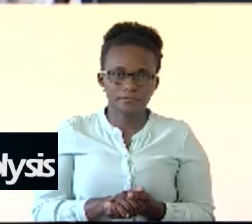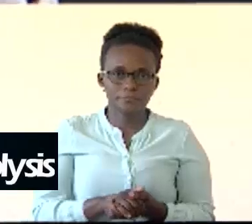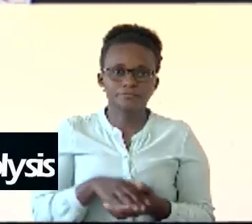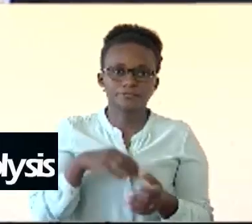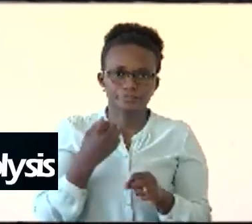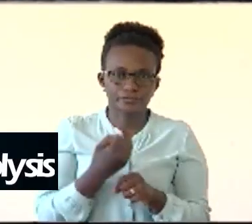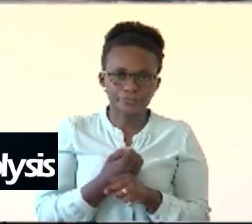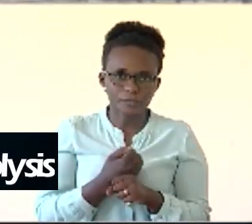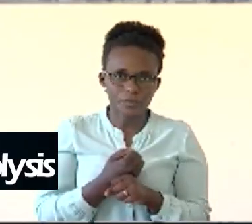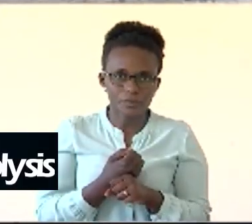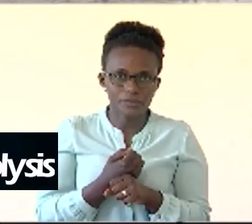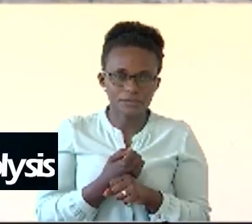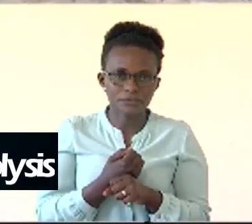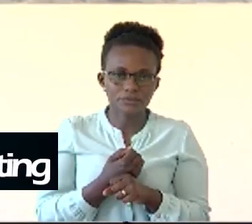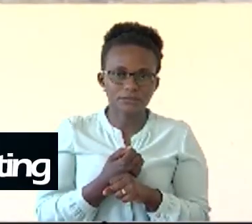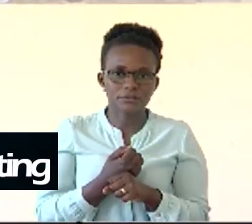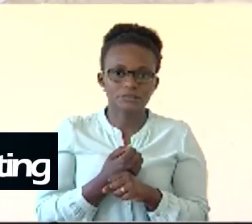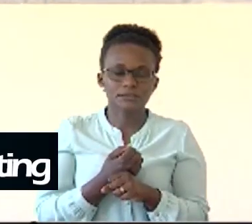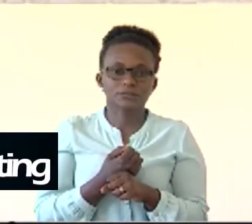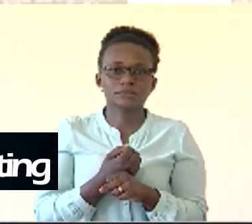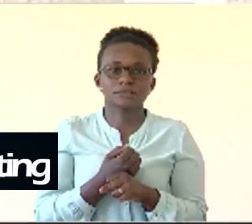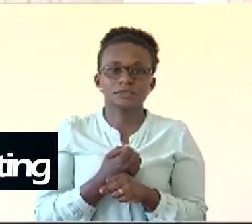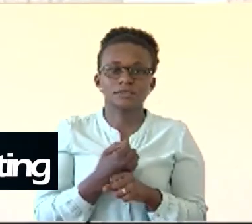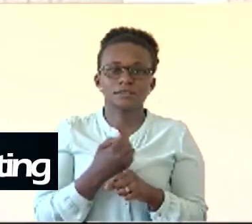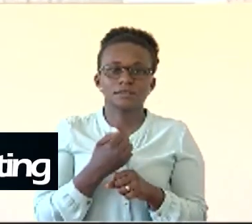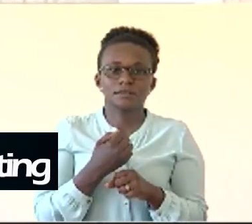using inert electrodes.